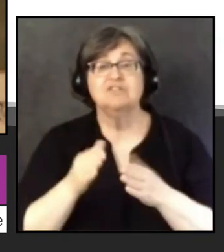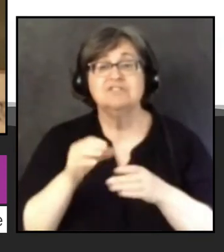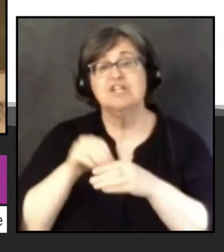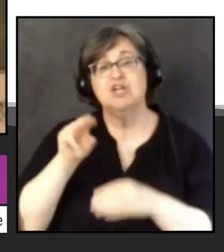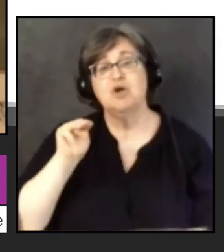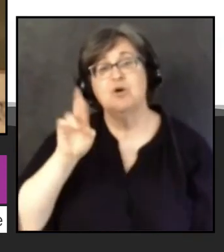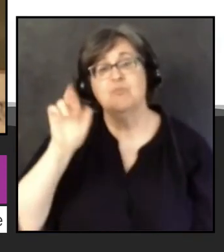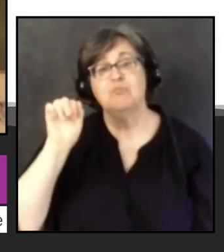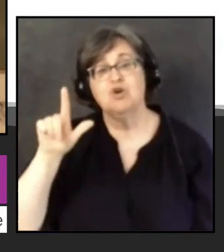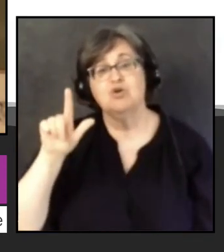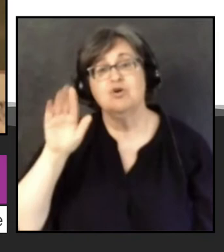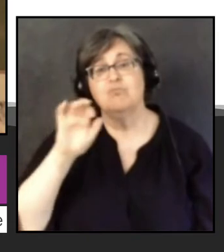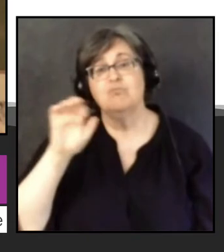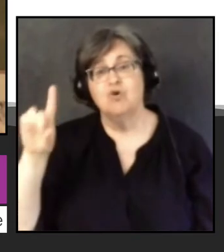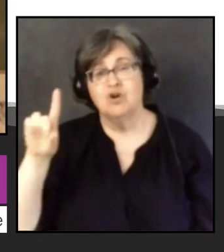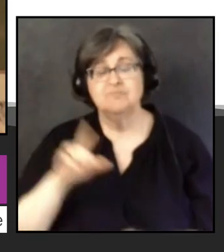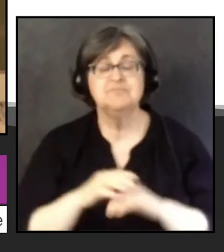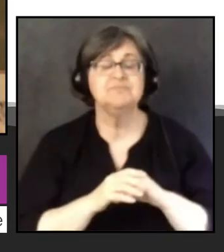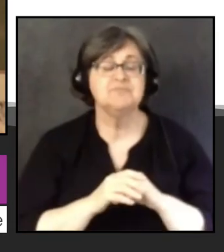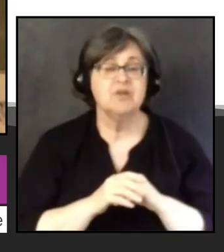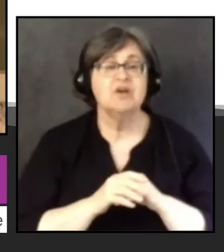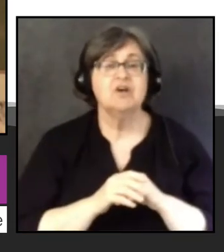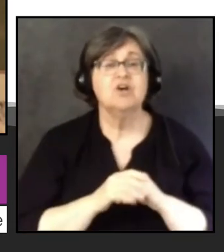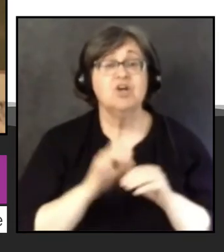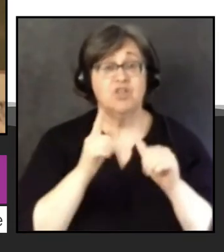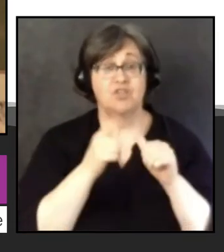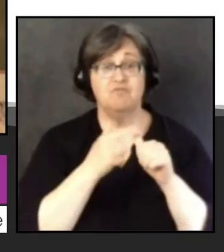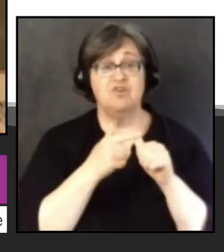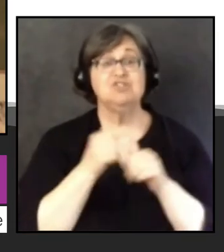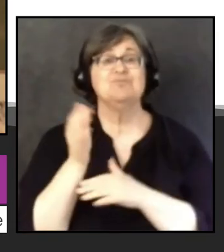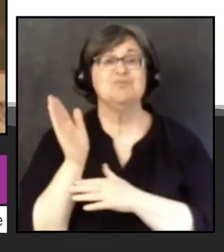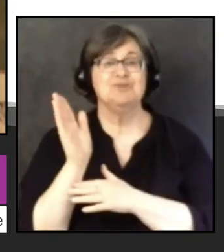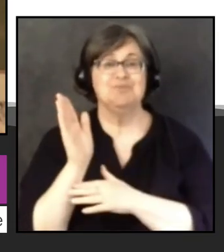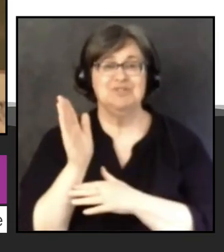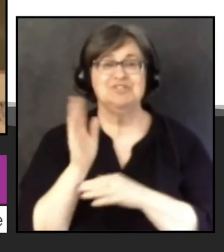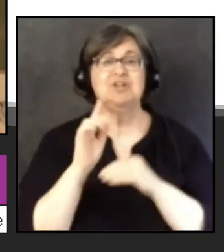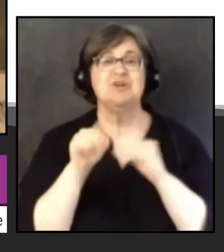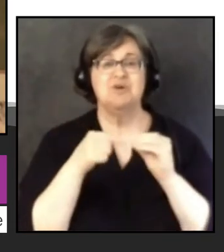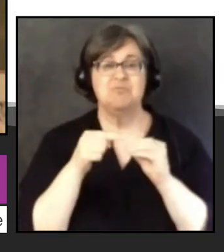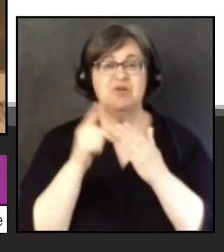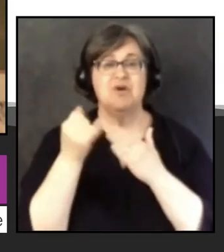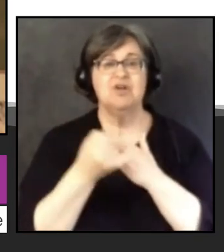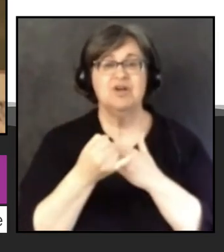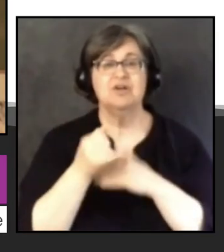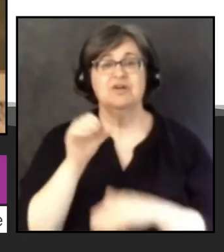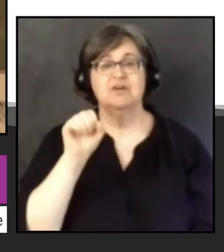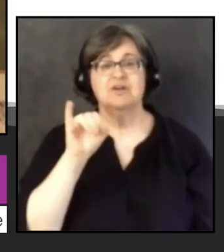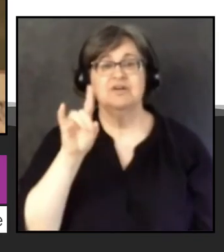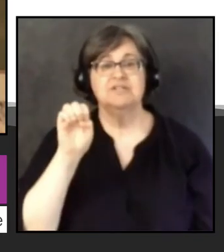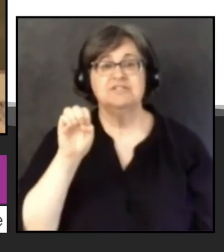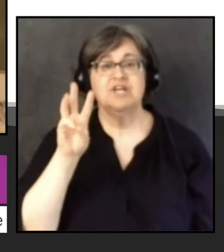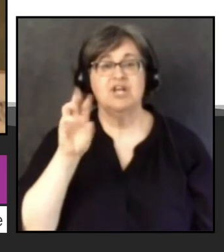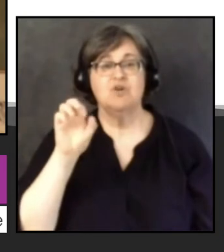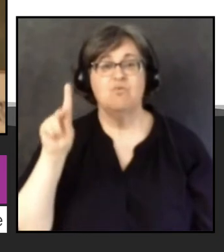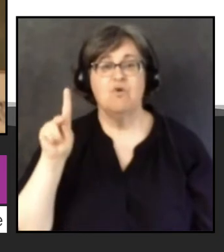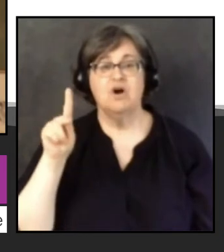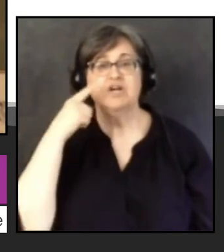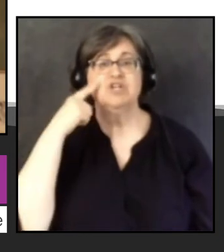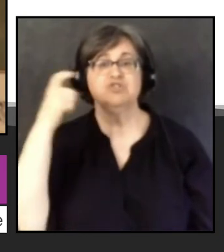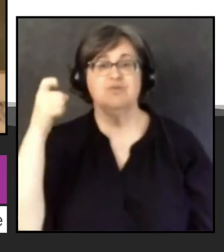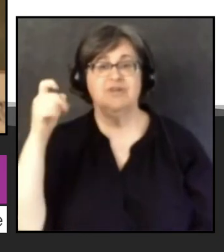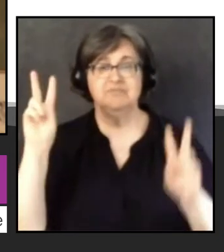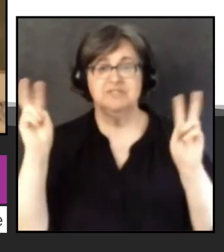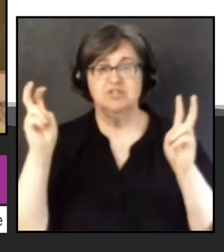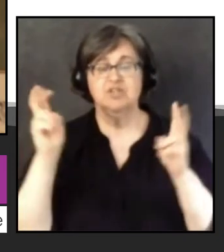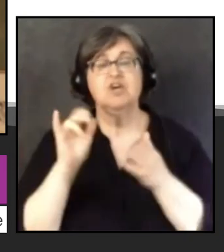journey. So to get us started, our first presentation is on a project titled Sidewalk Dreams. So this